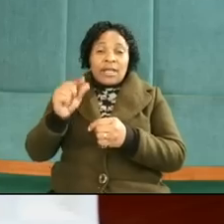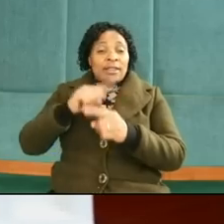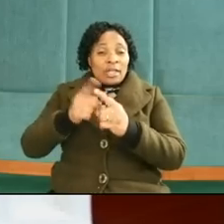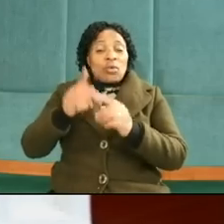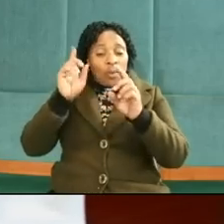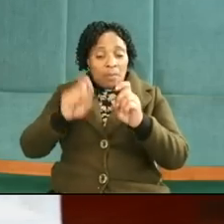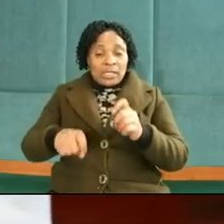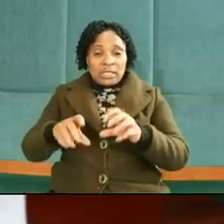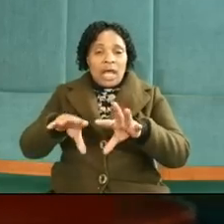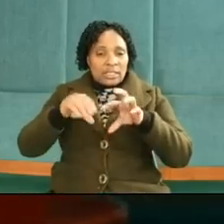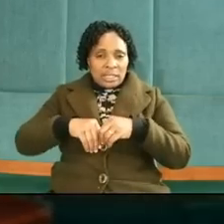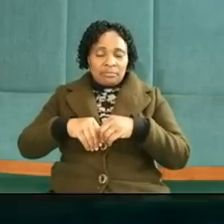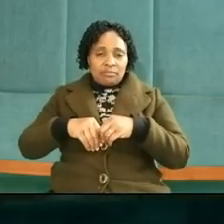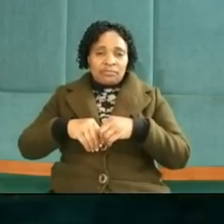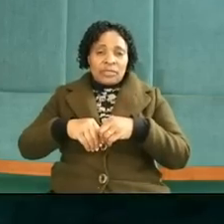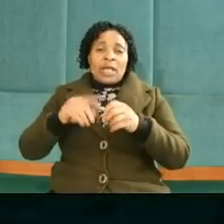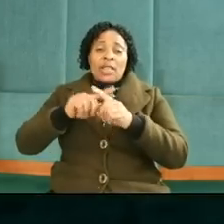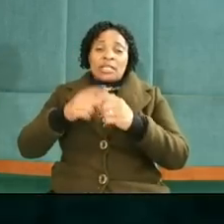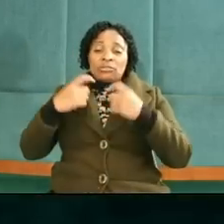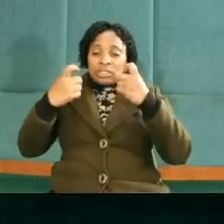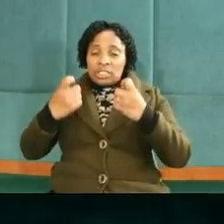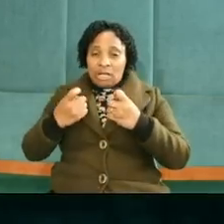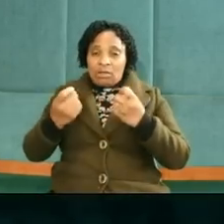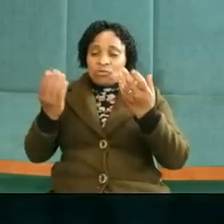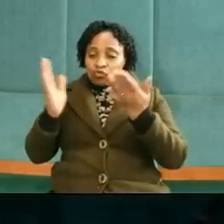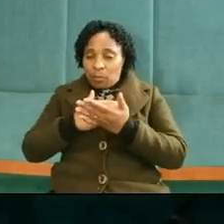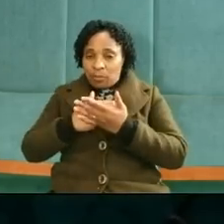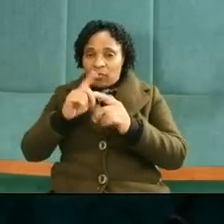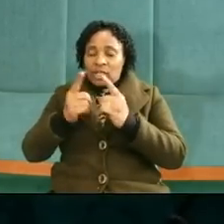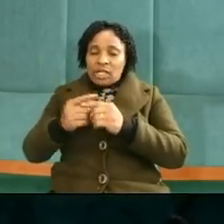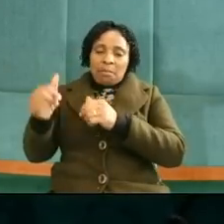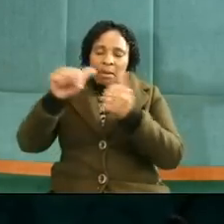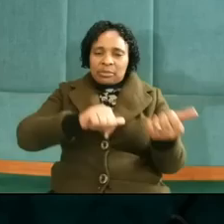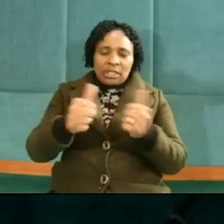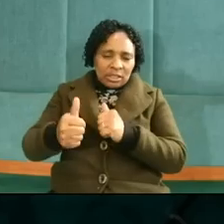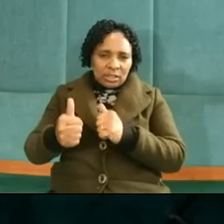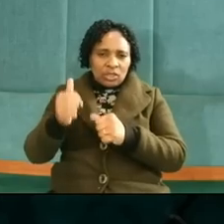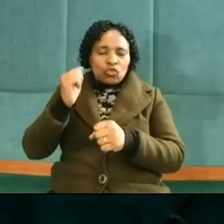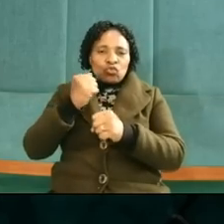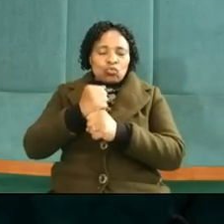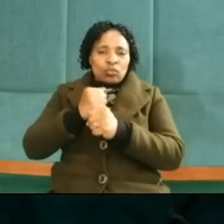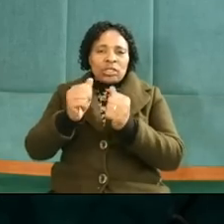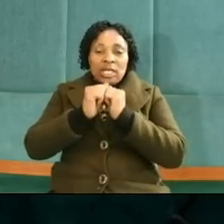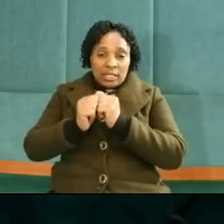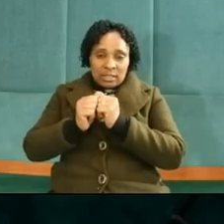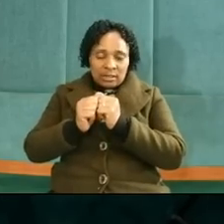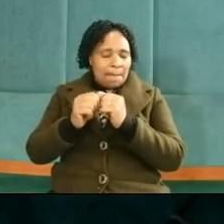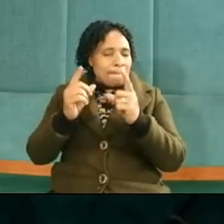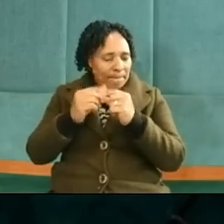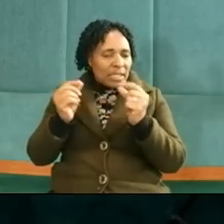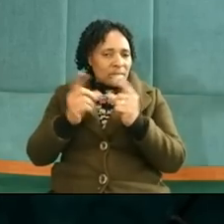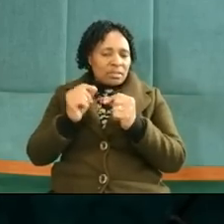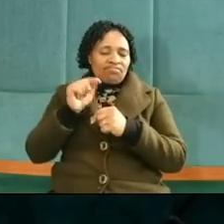Jesus Christ, repent of your sins, get baptized, have your name written down in glory. Is the church with me? That's the message.